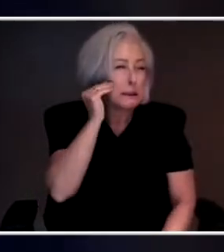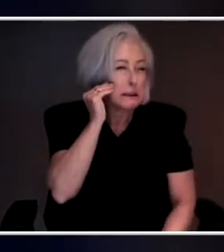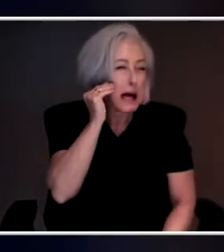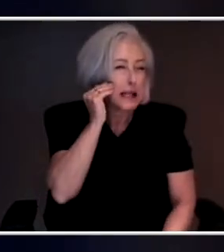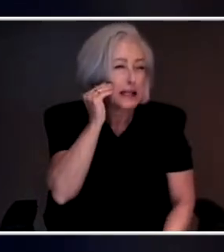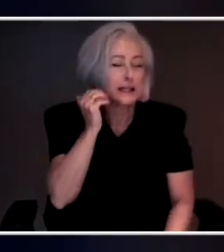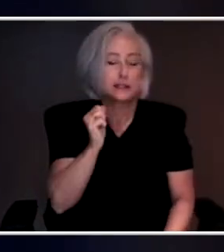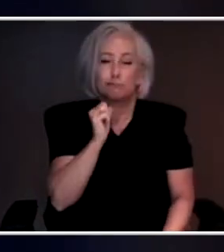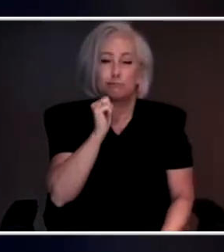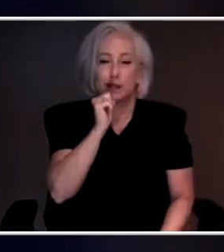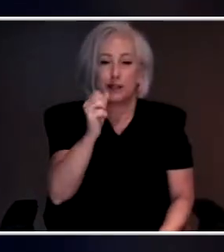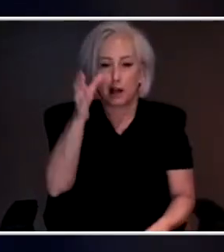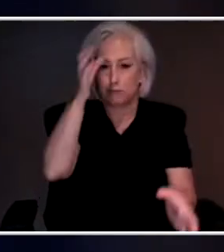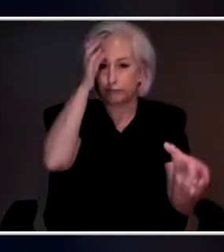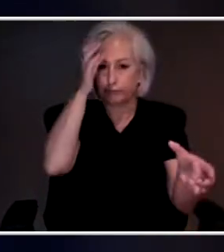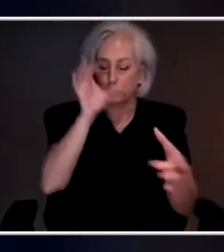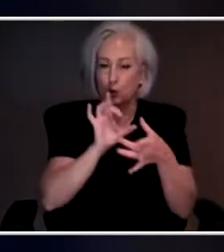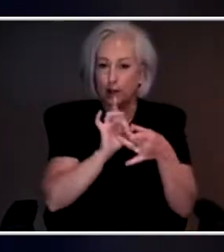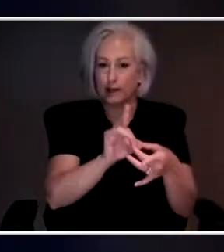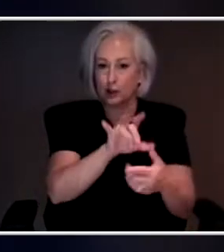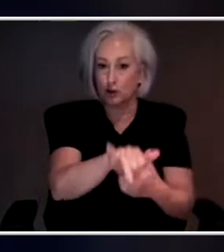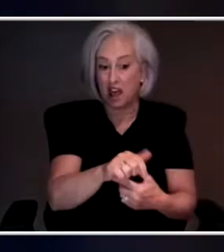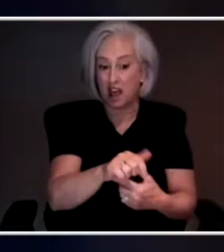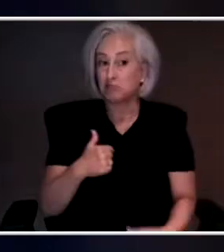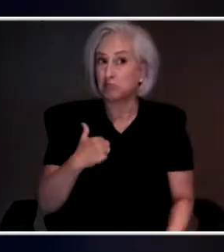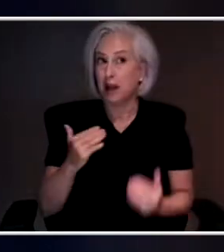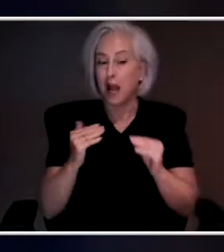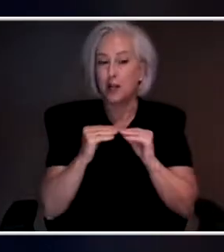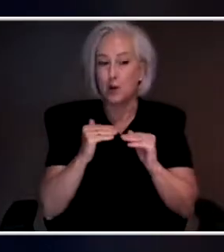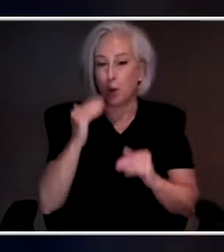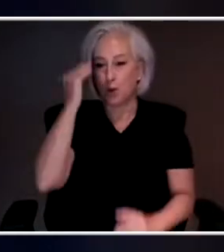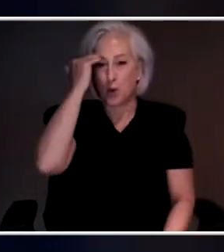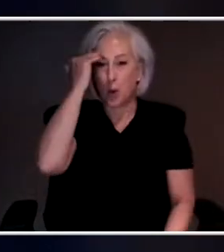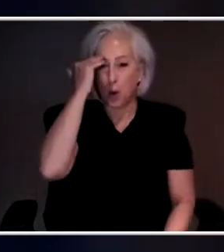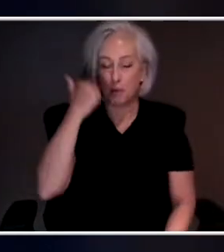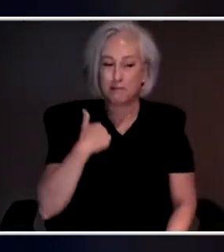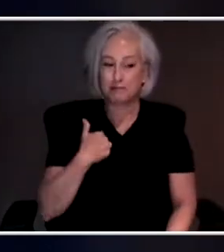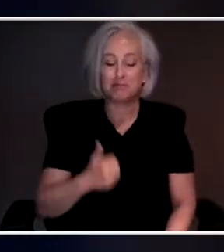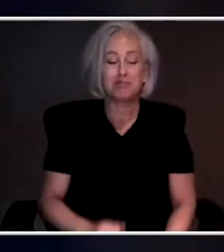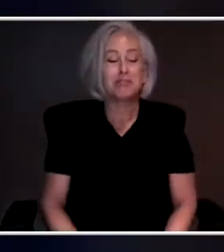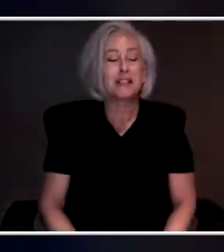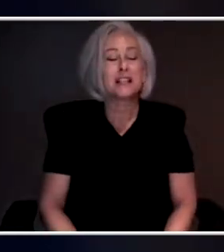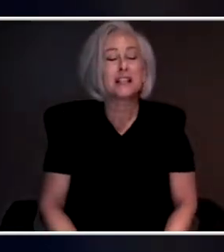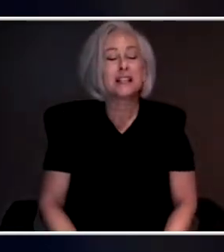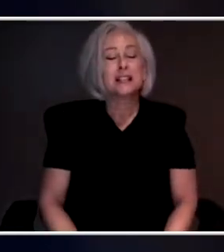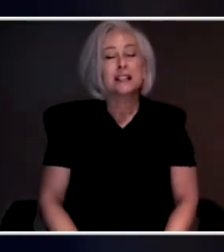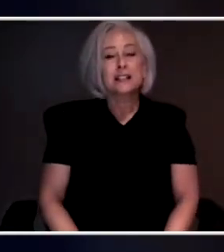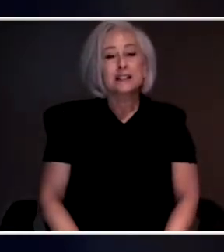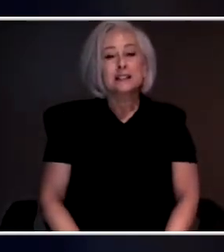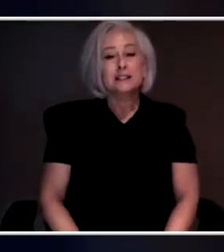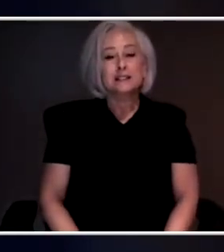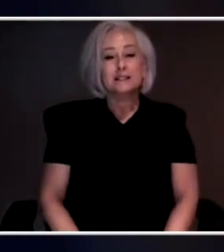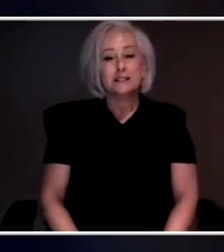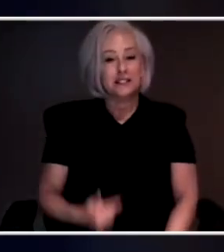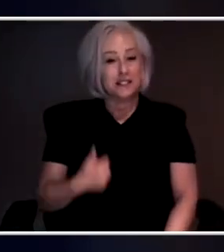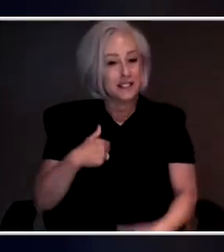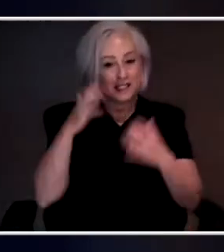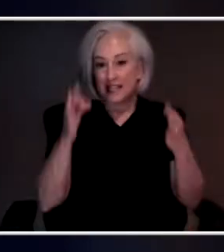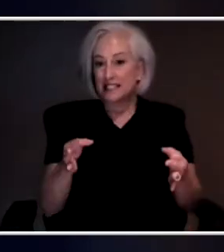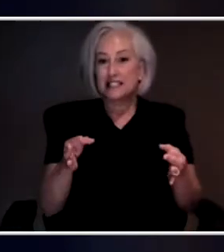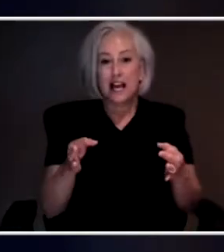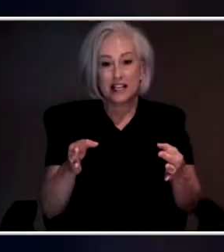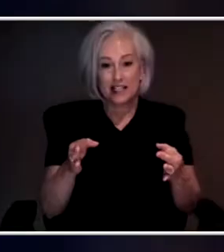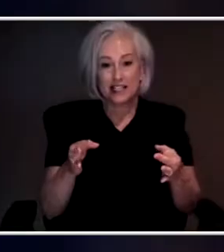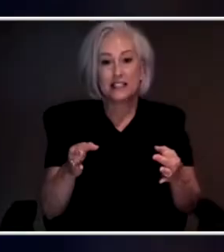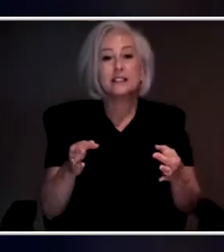but at that point I probably knew more about what was going on than he did. And so I decided at that point I